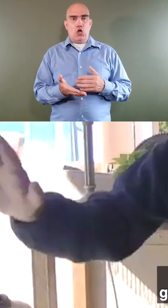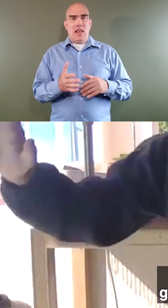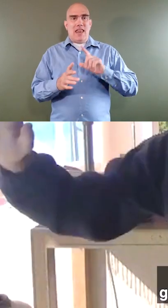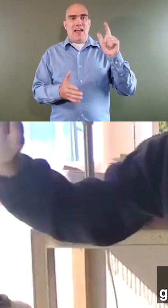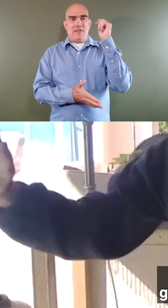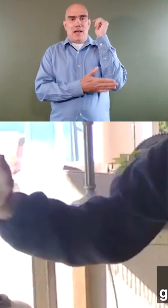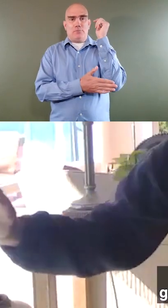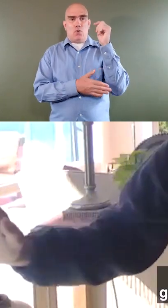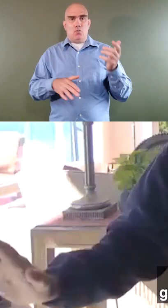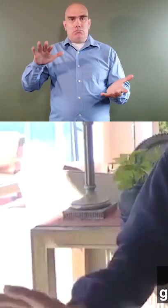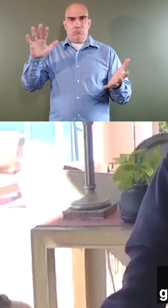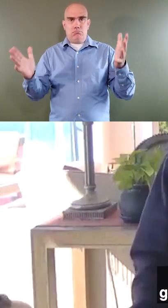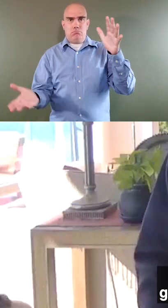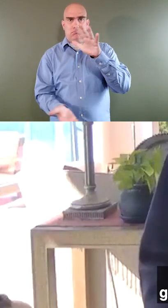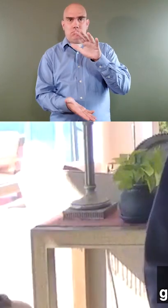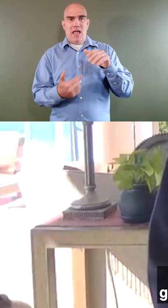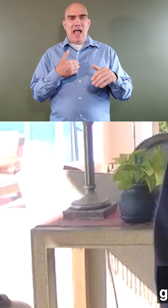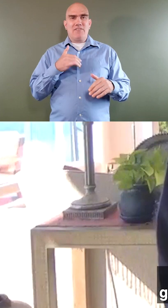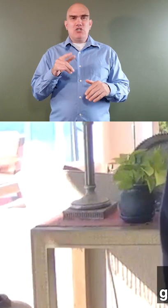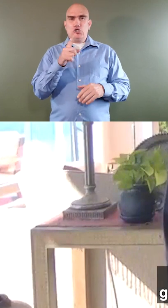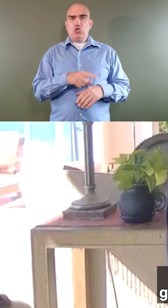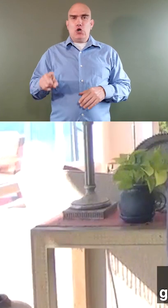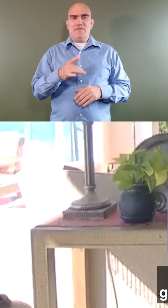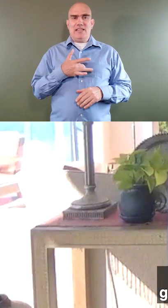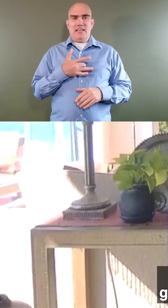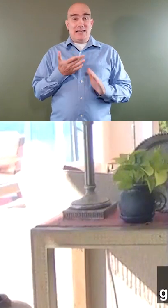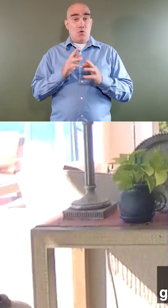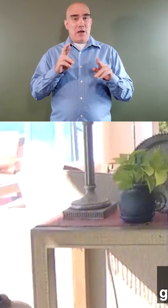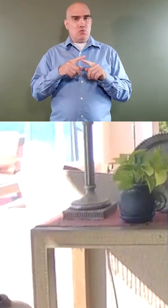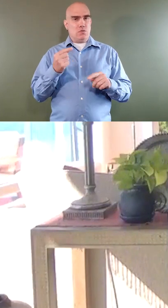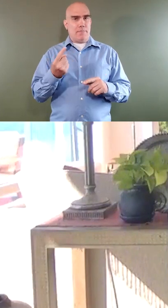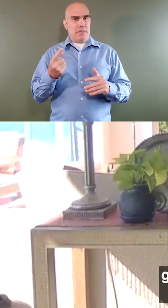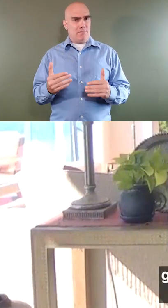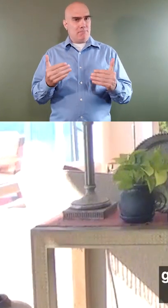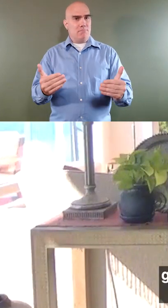I have this circular feeling, getting ready to do something